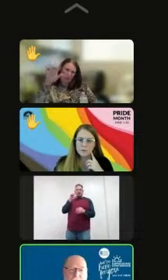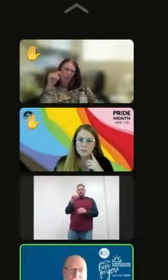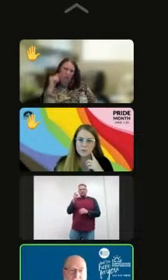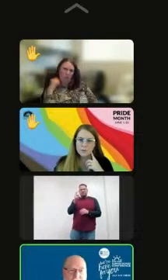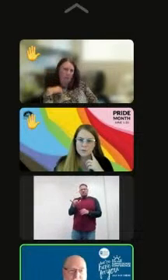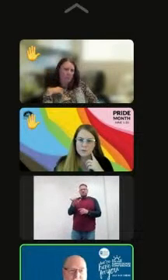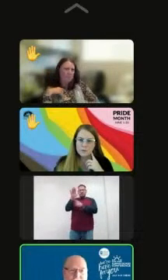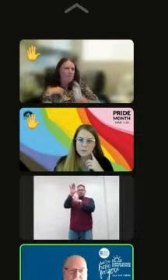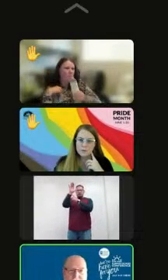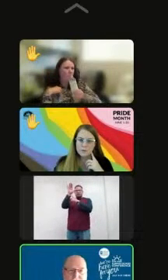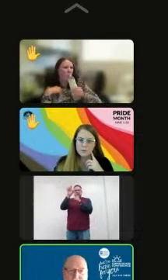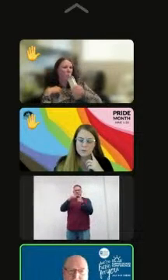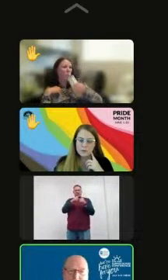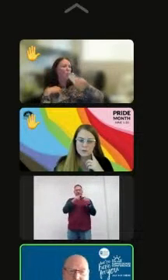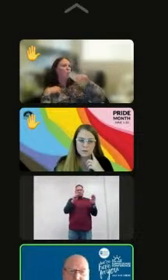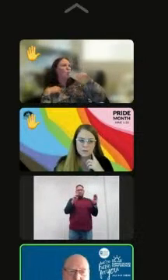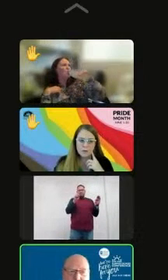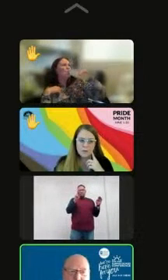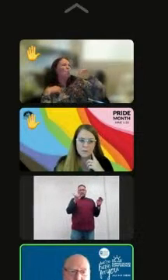Marty.